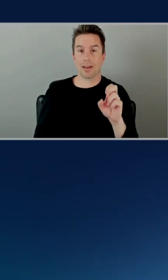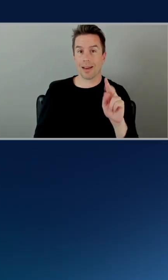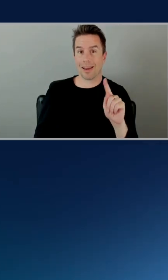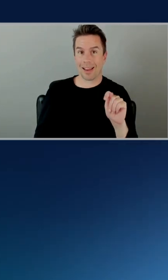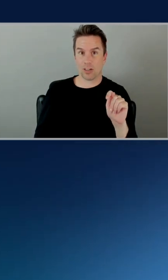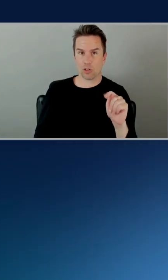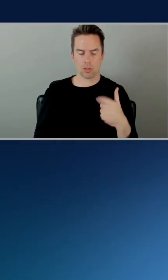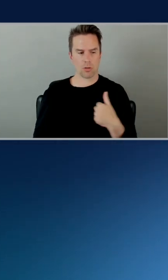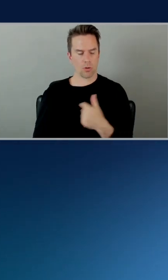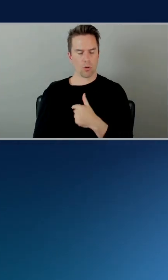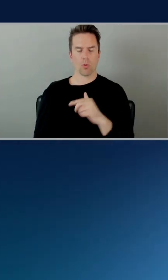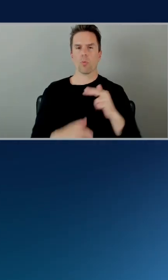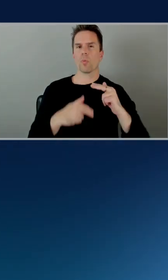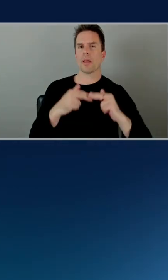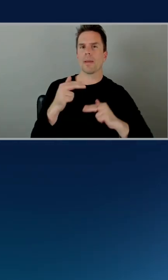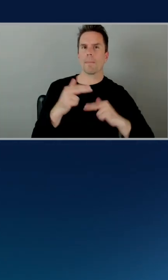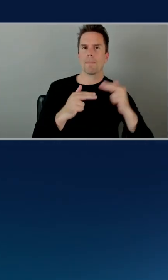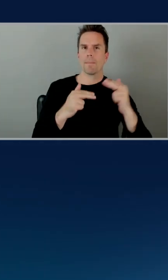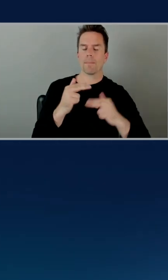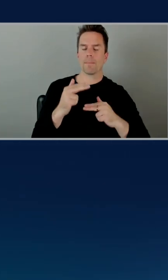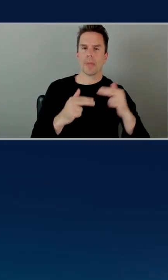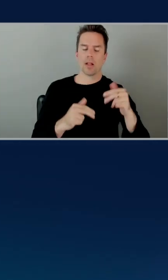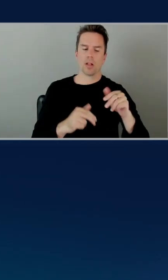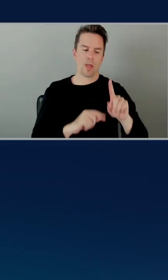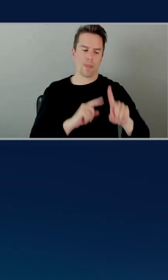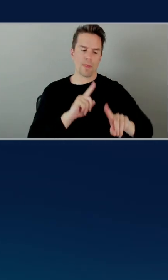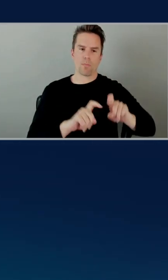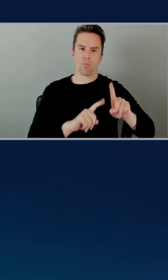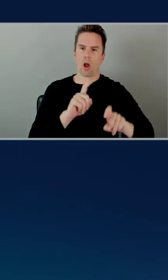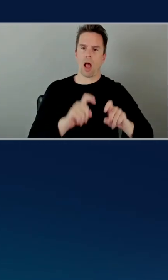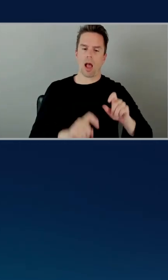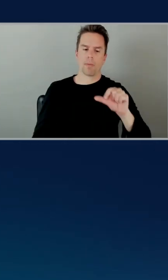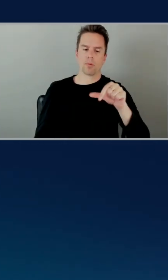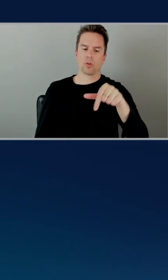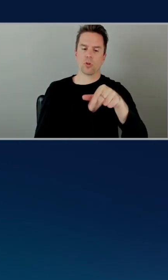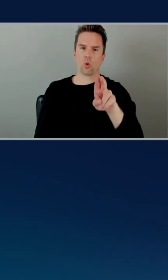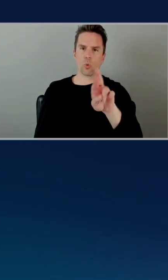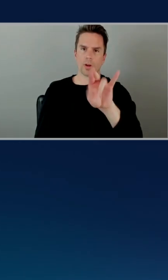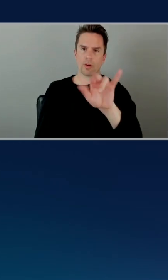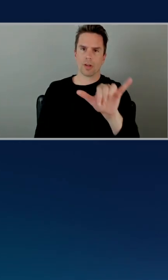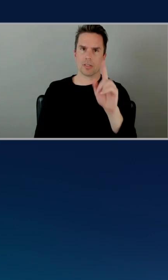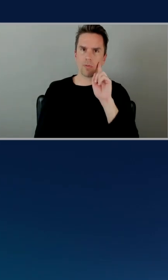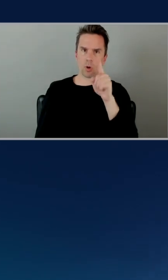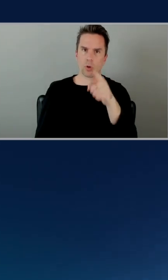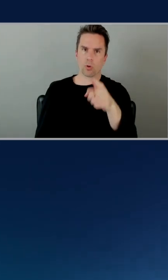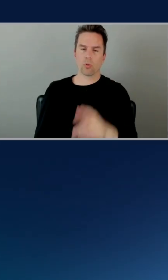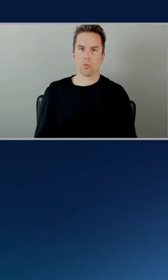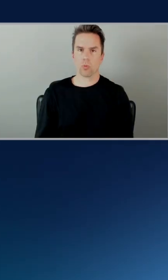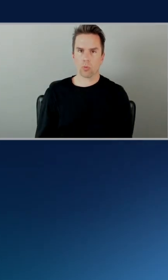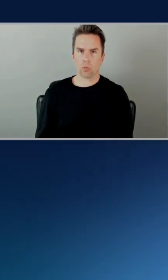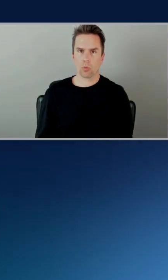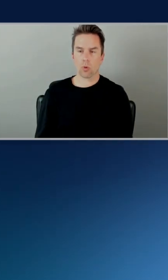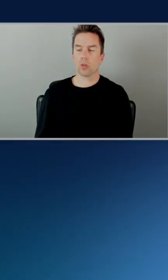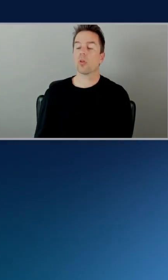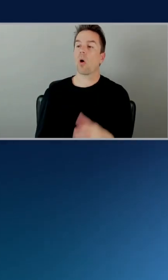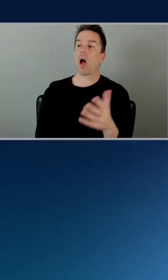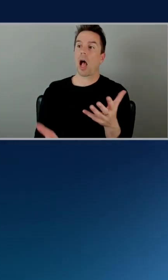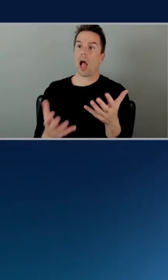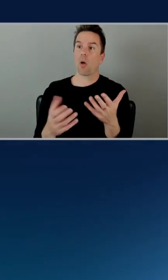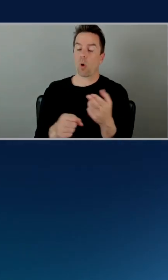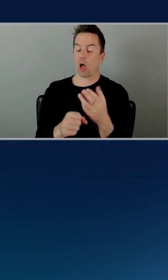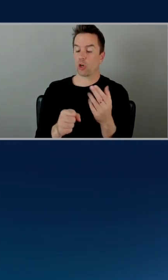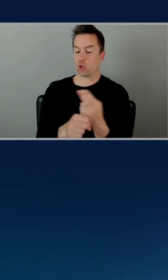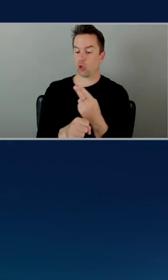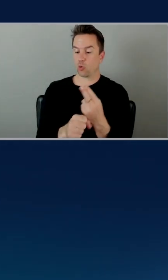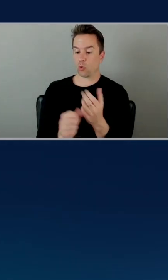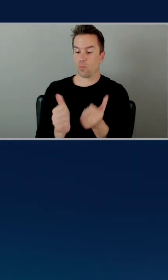So Nice. you don't have to go figure out, well, I want to use the latest version of the Claude model. Yeah. What is their updated guidance